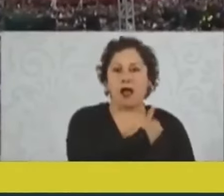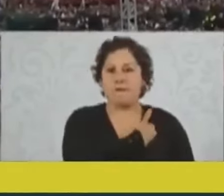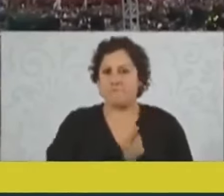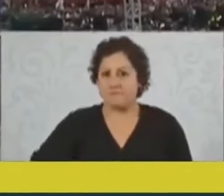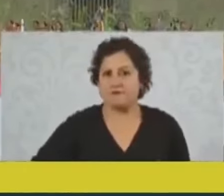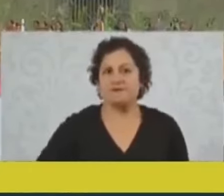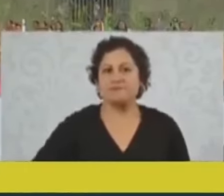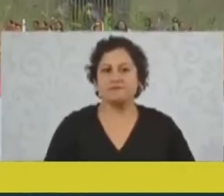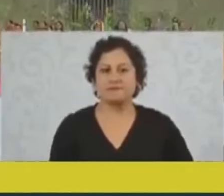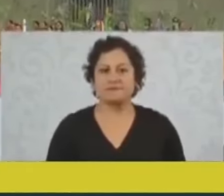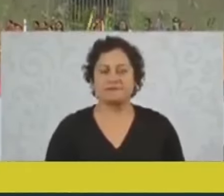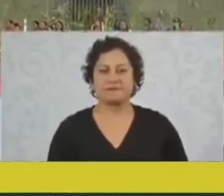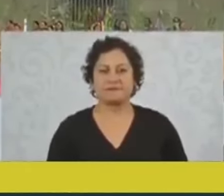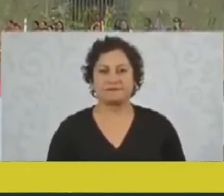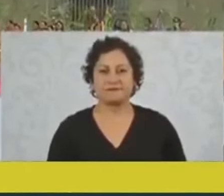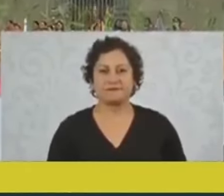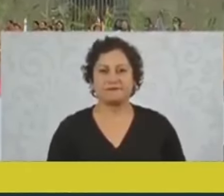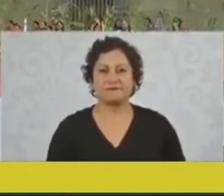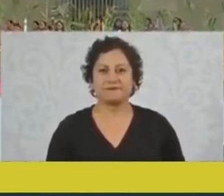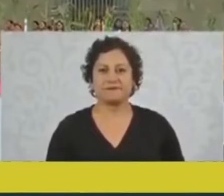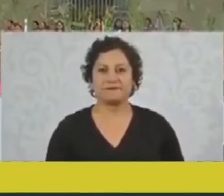Mexico.